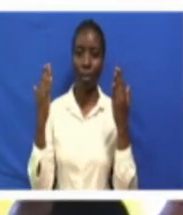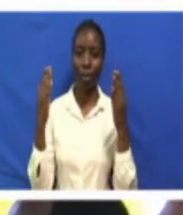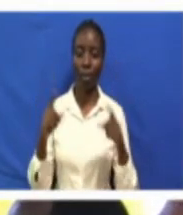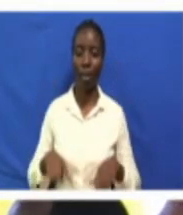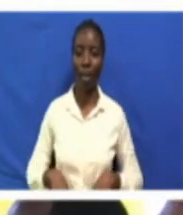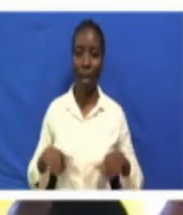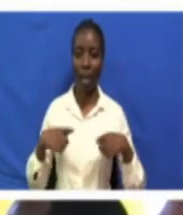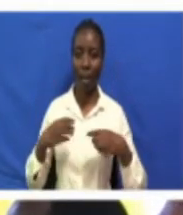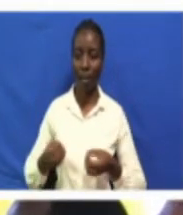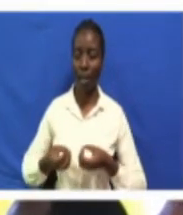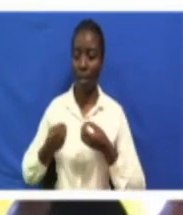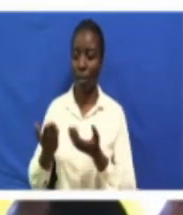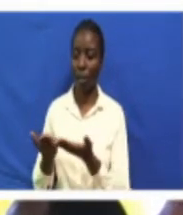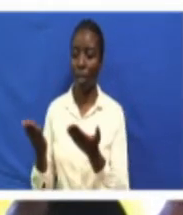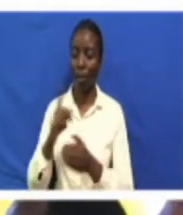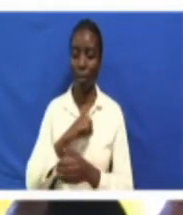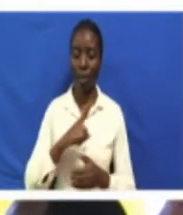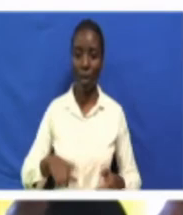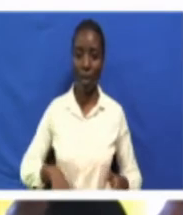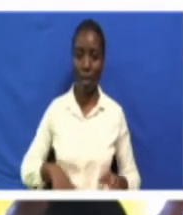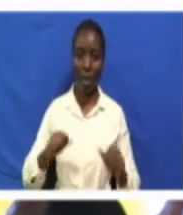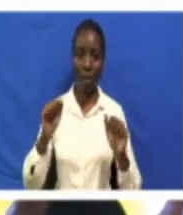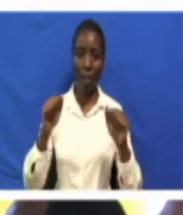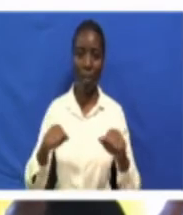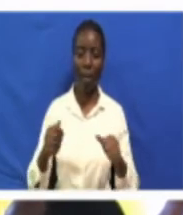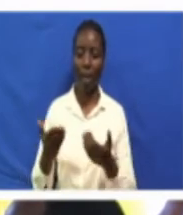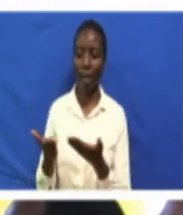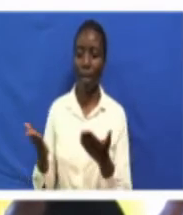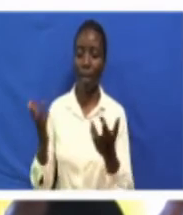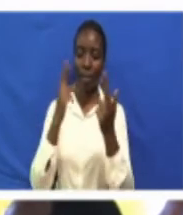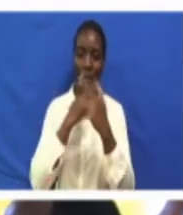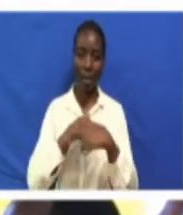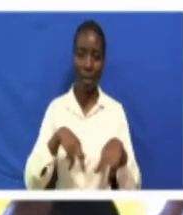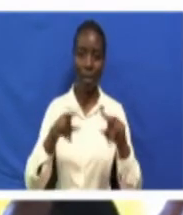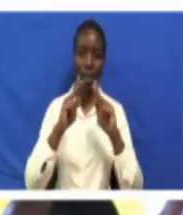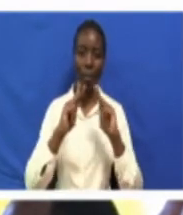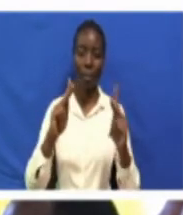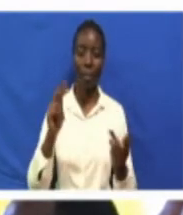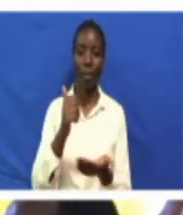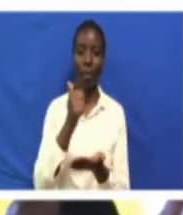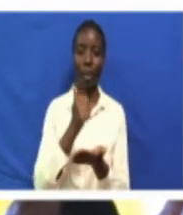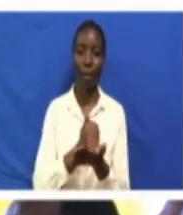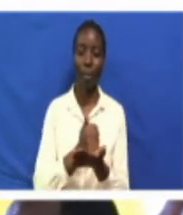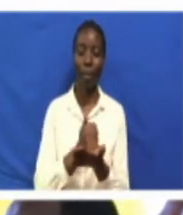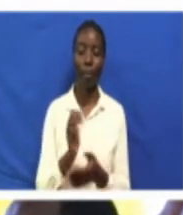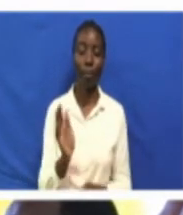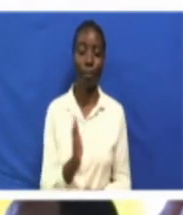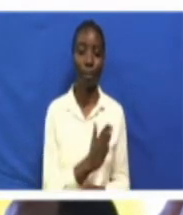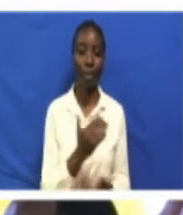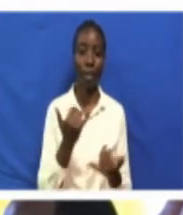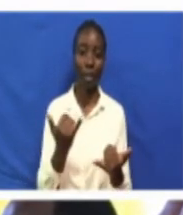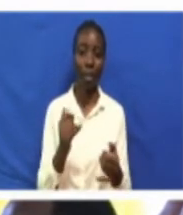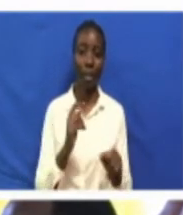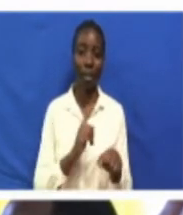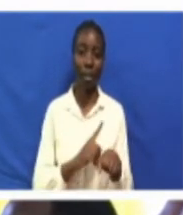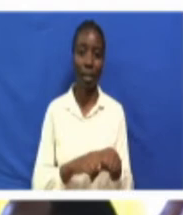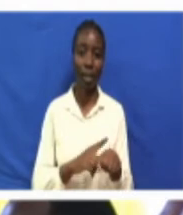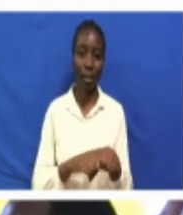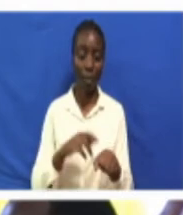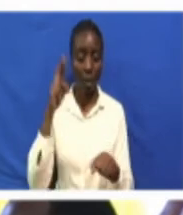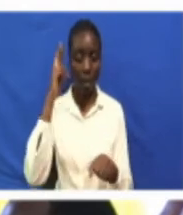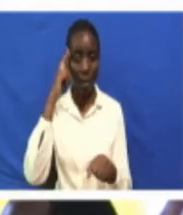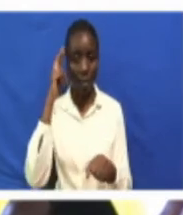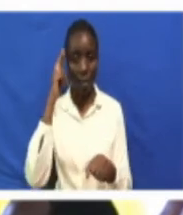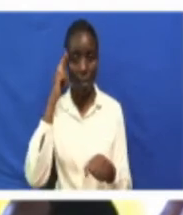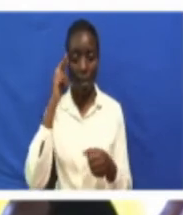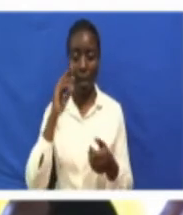Lord may they Less in peace as we correctly remember and pray